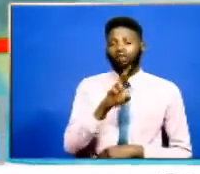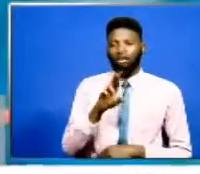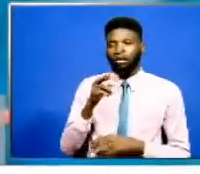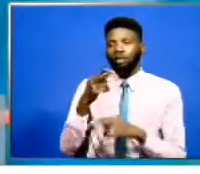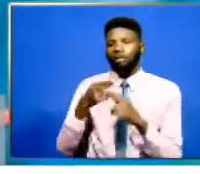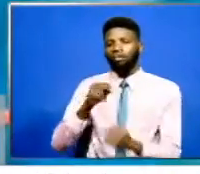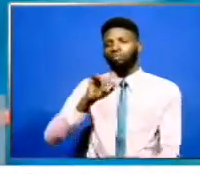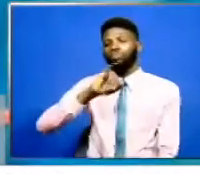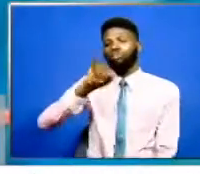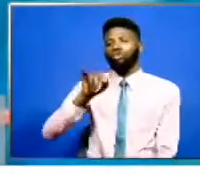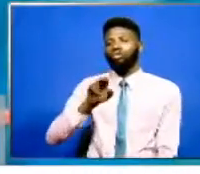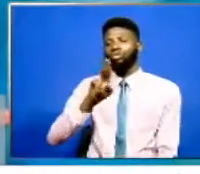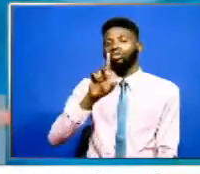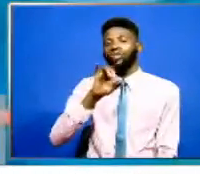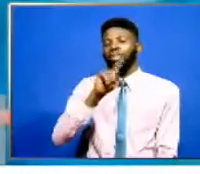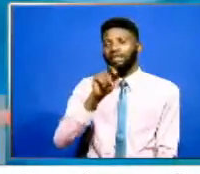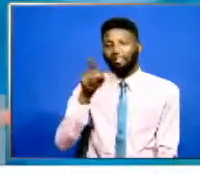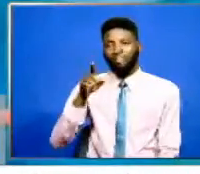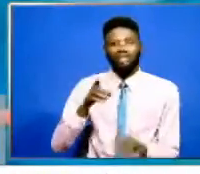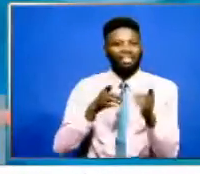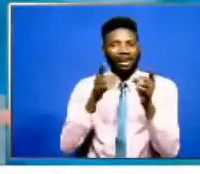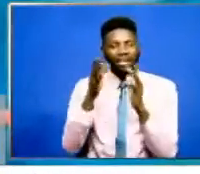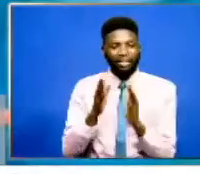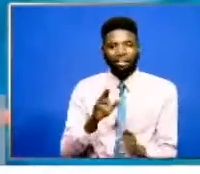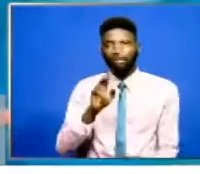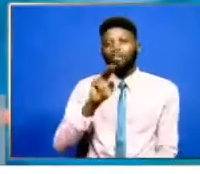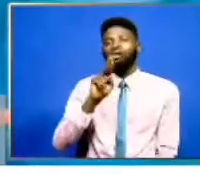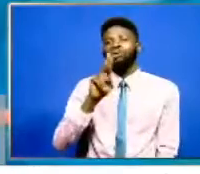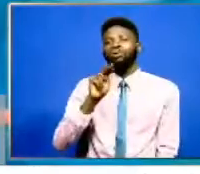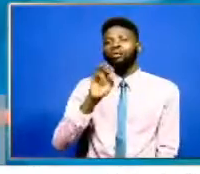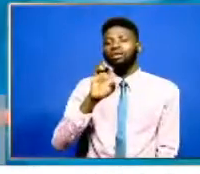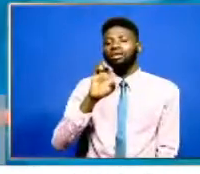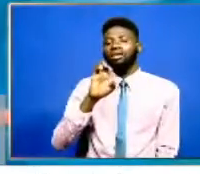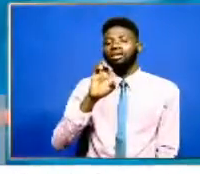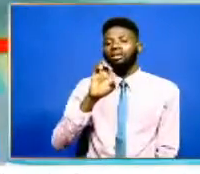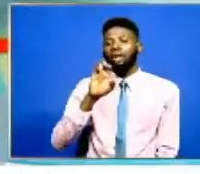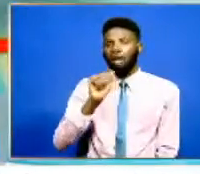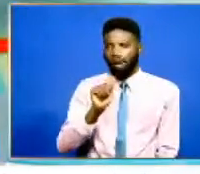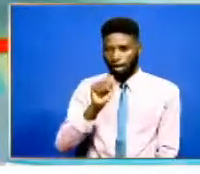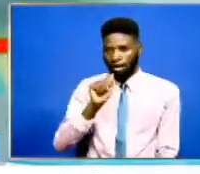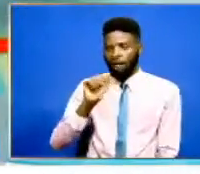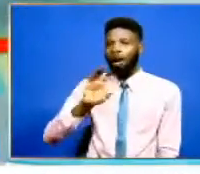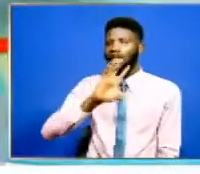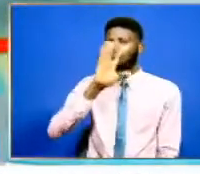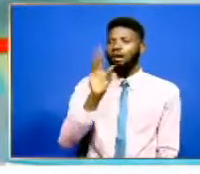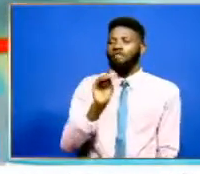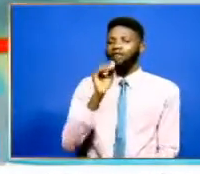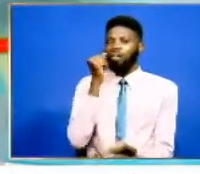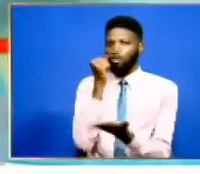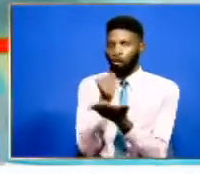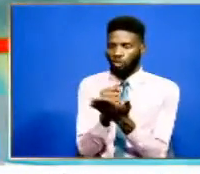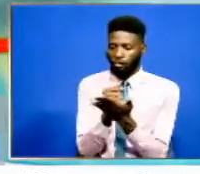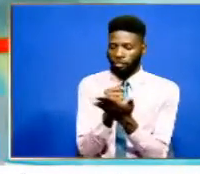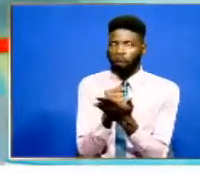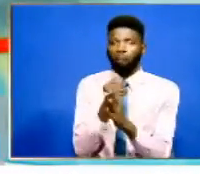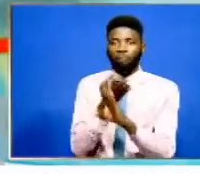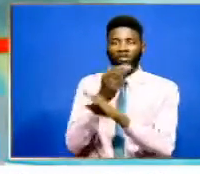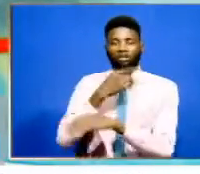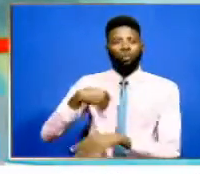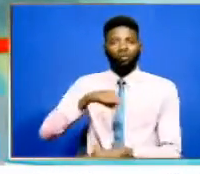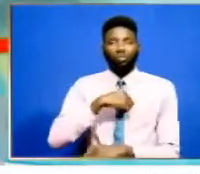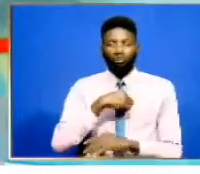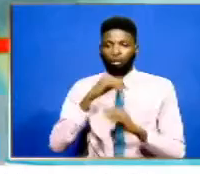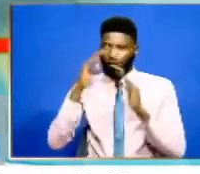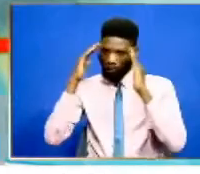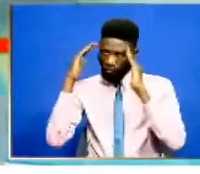United Nations Environment Assembly Africa Office. And just before we went to see Mutahi Kagwe, we